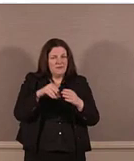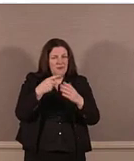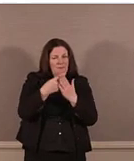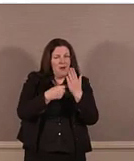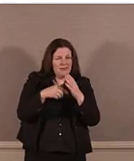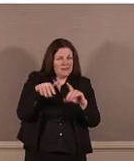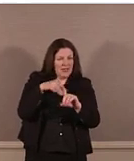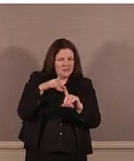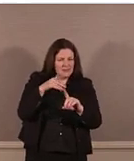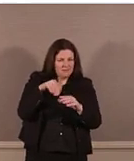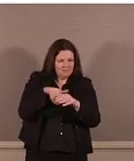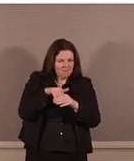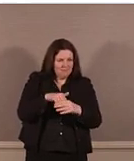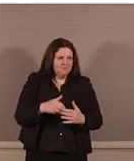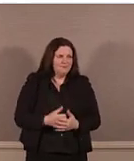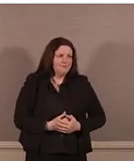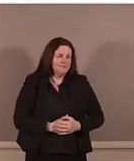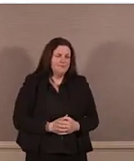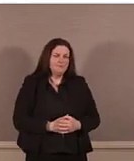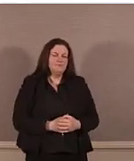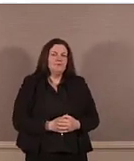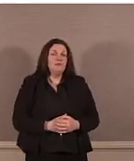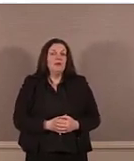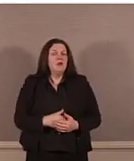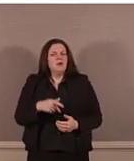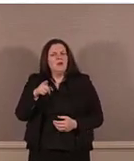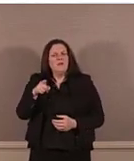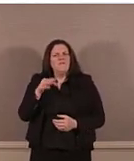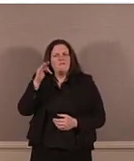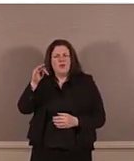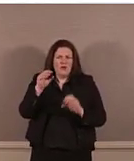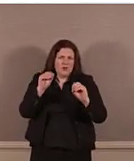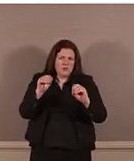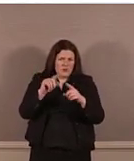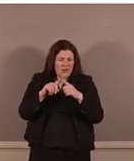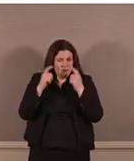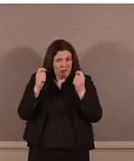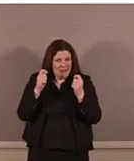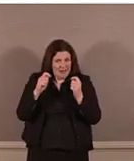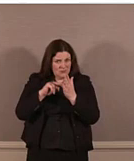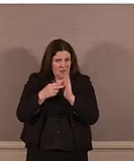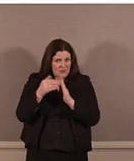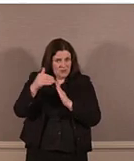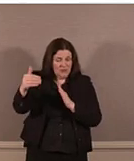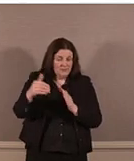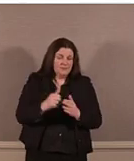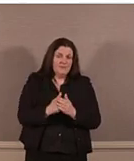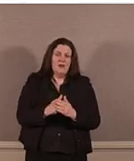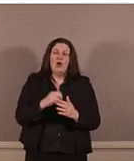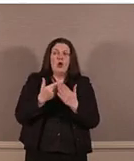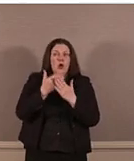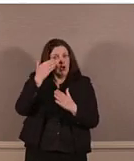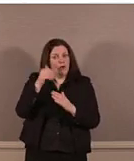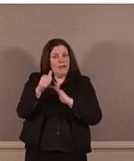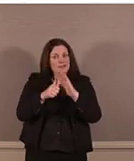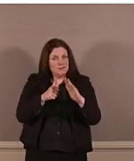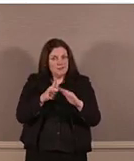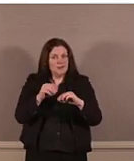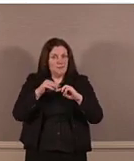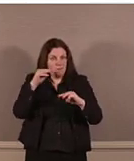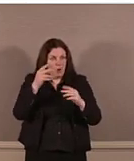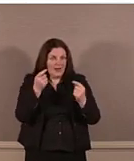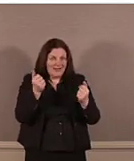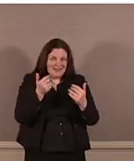context. And with regard to the further education and training strategy, learner experience, easier access,